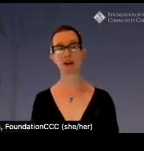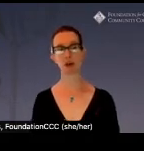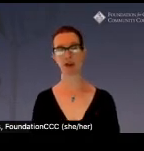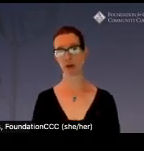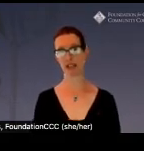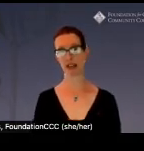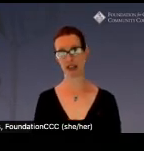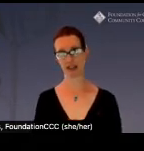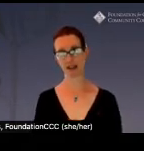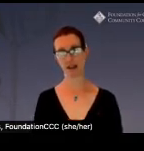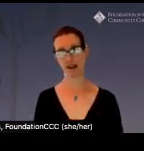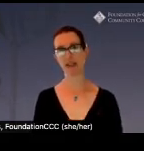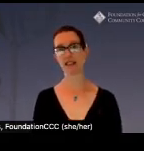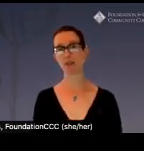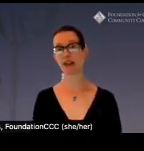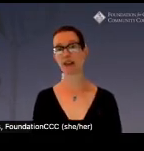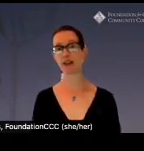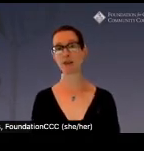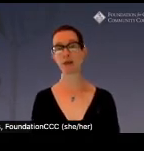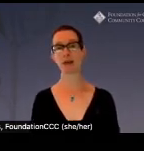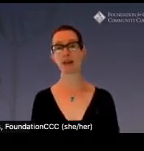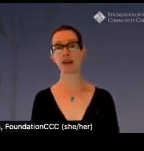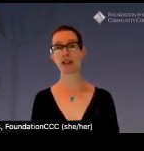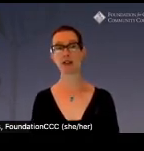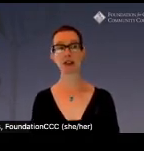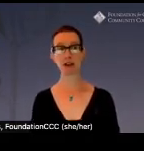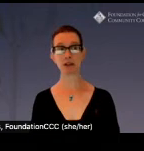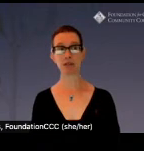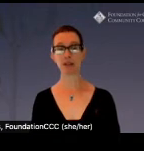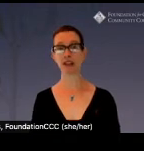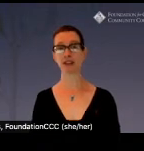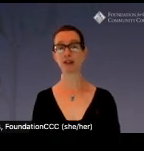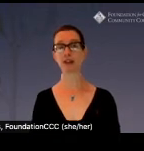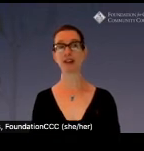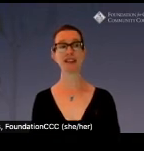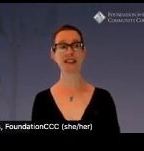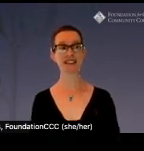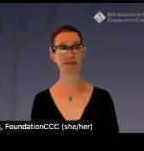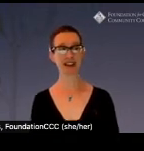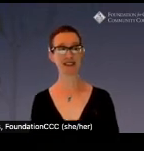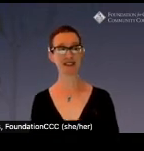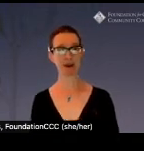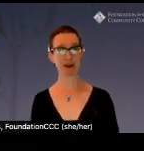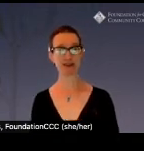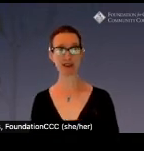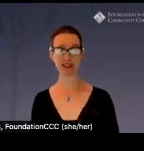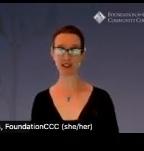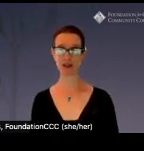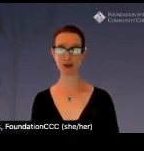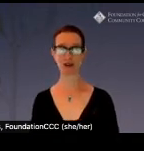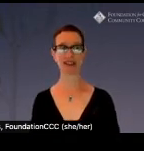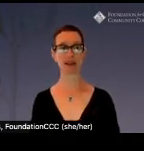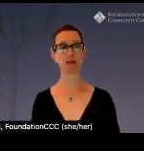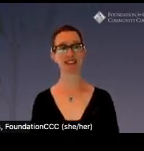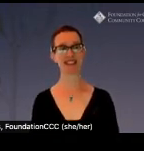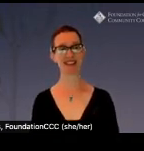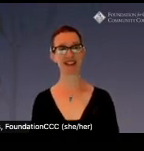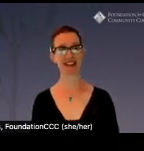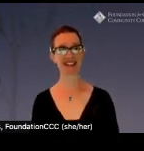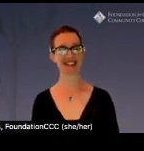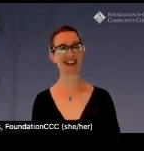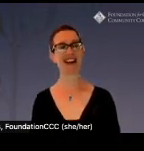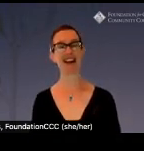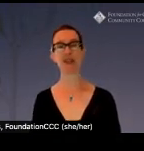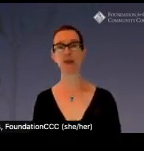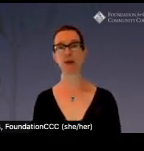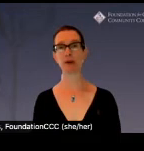will be made on October 28th. And these planning grants will be a year long. And so then the next phase part of phase 2 are the